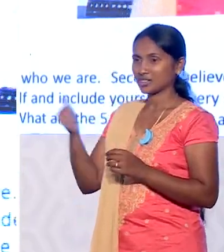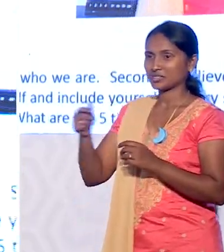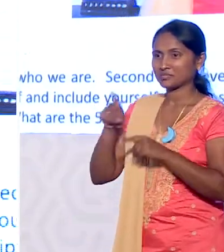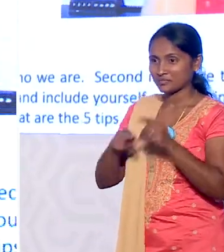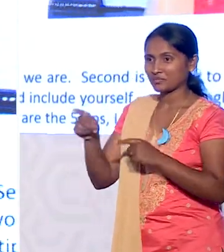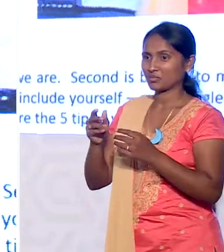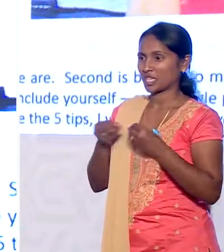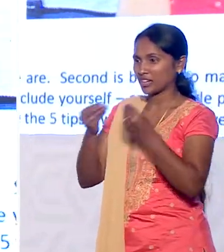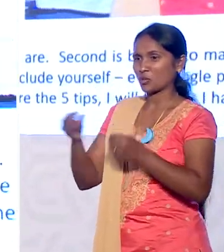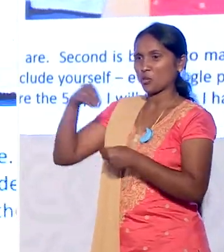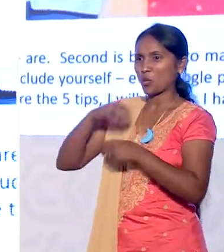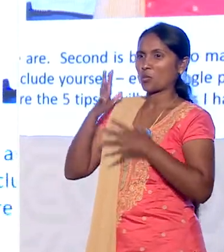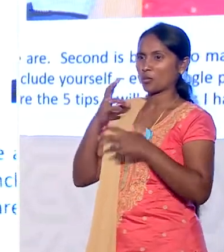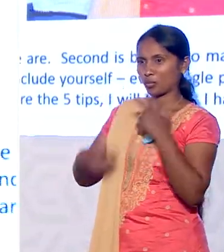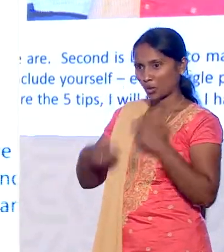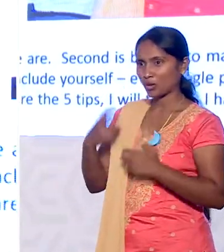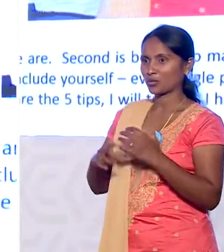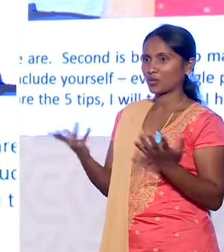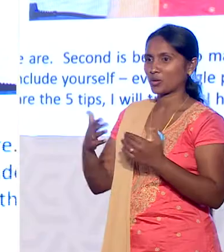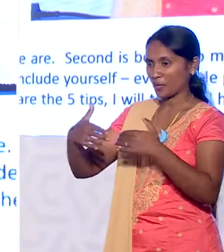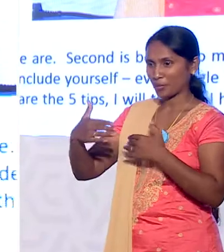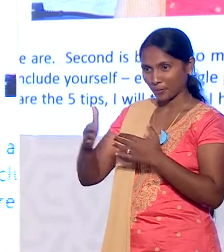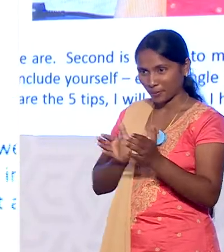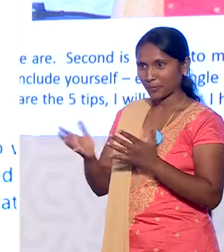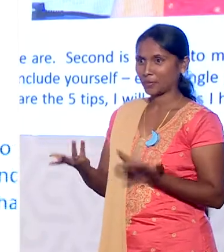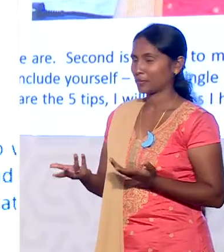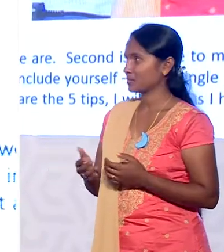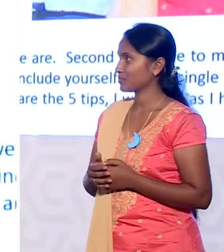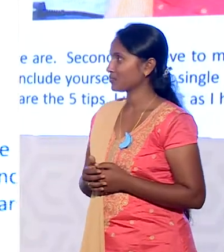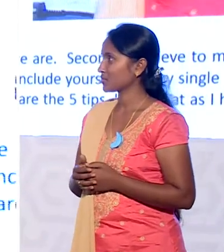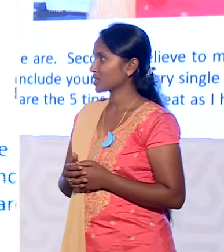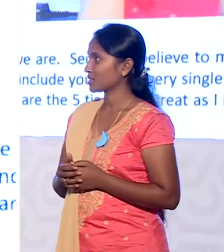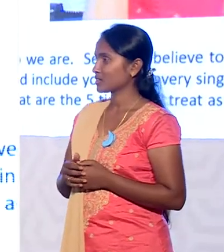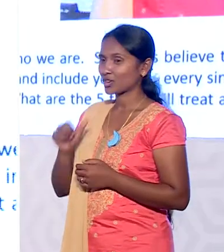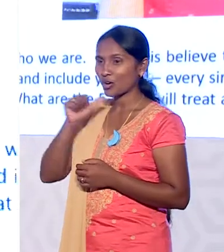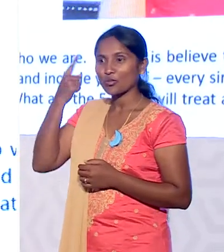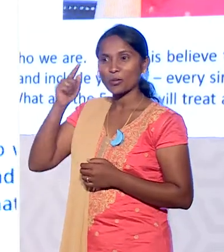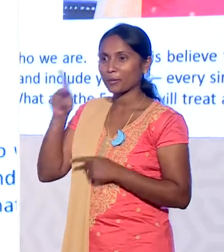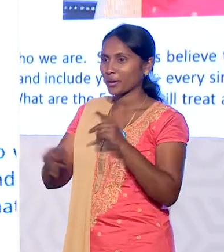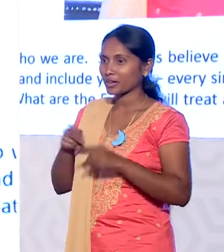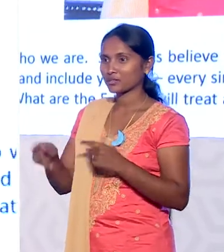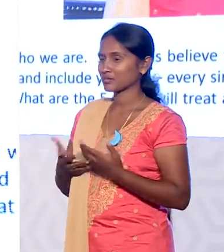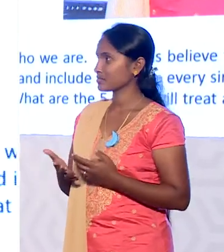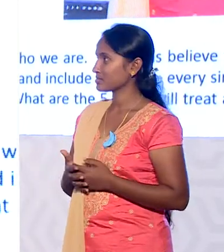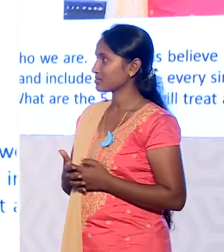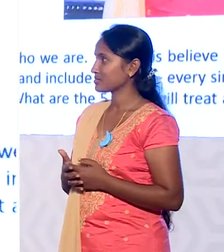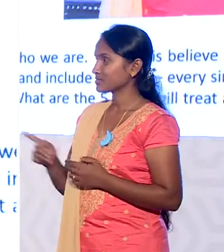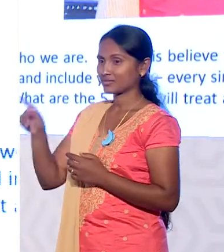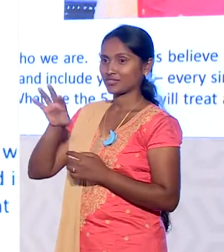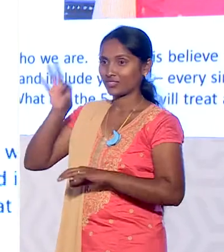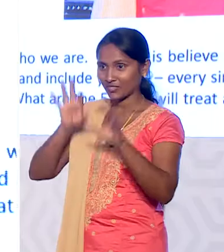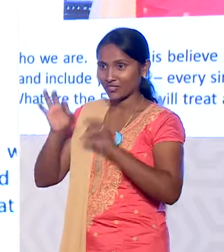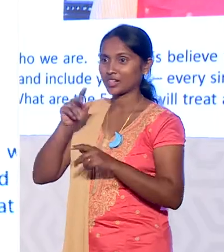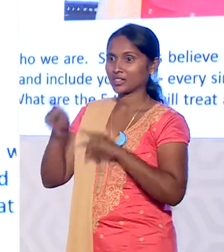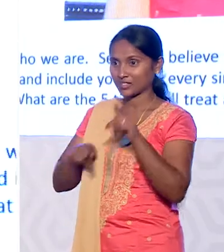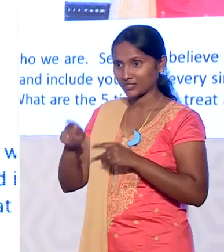packages and for boxes and for jam jars. They are not for people. These identities and labels